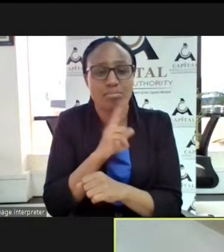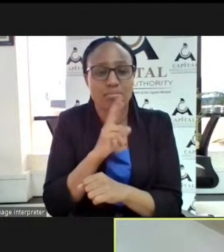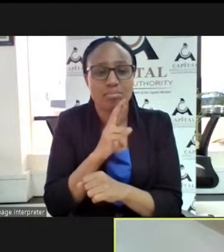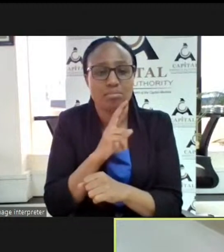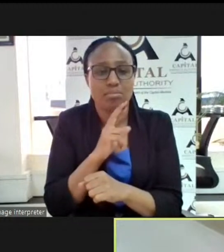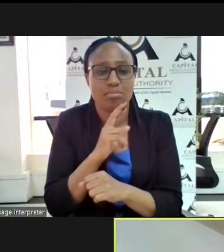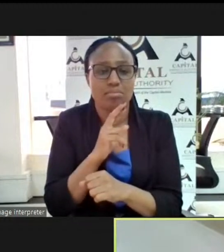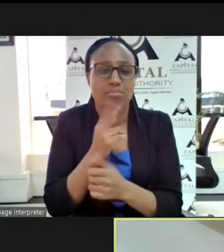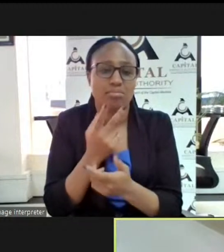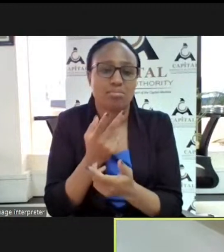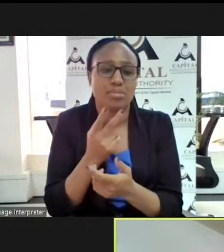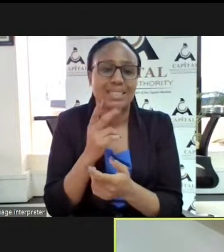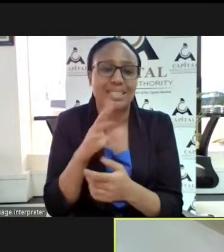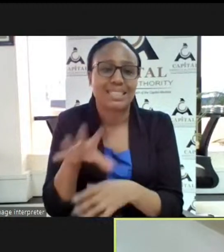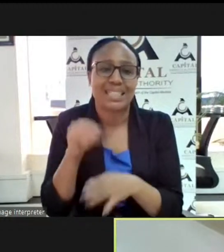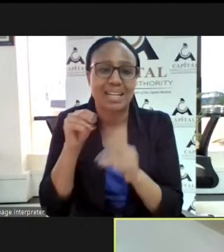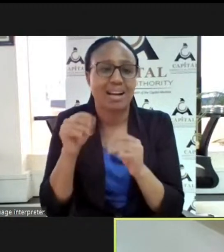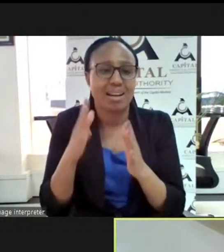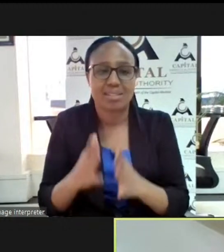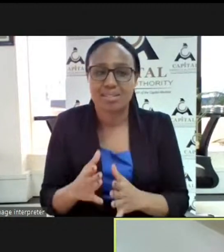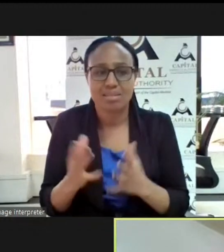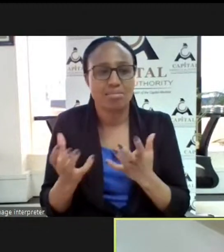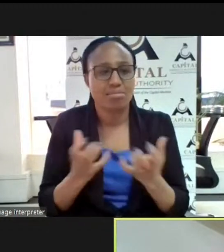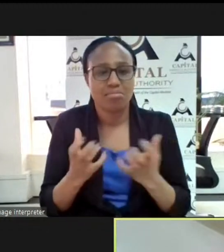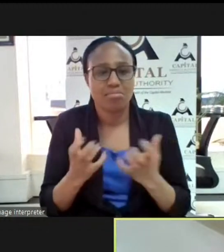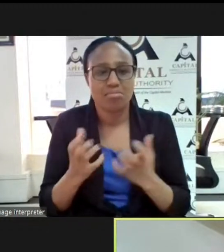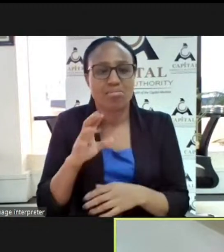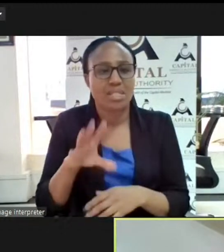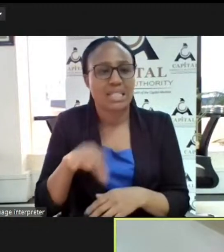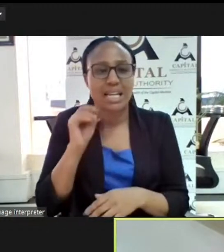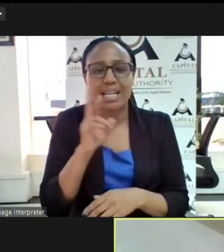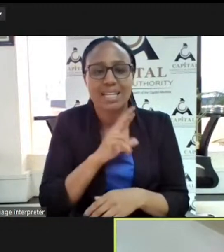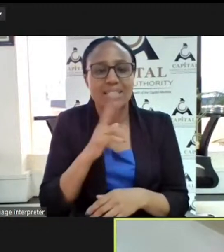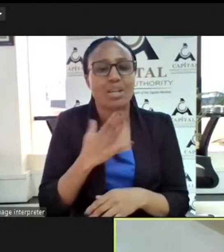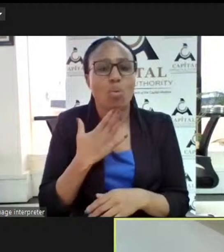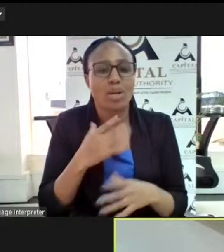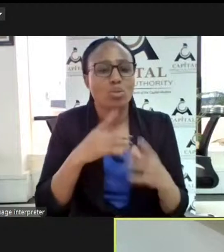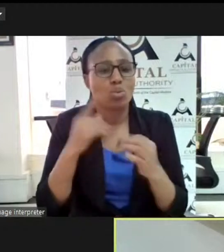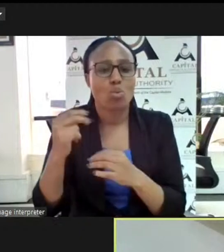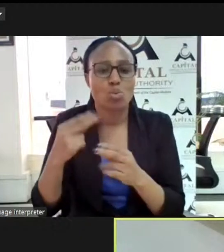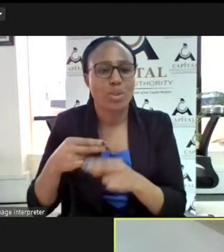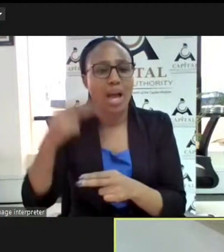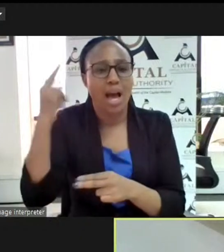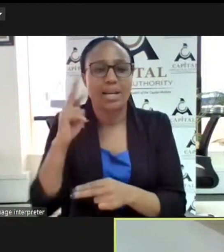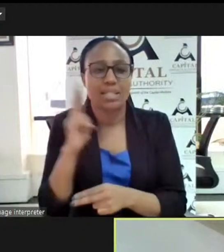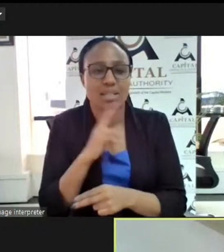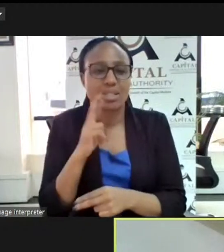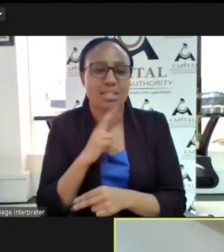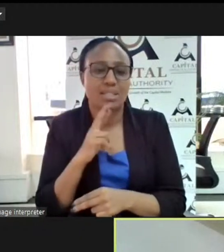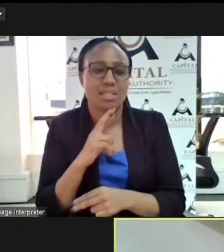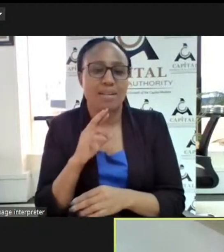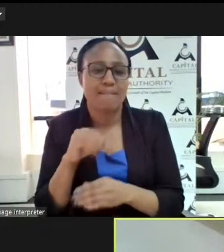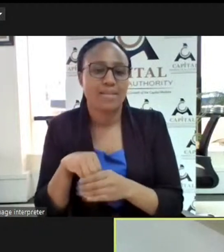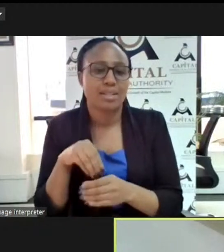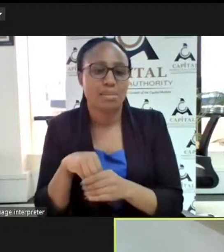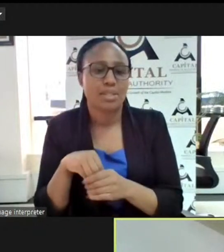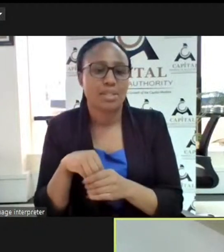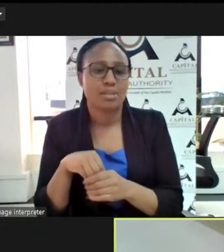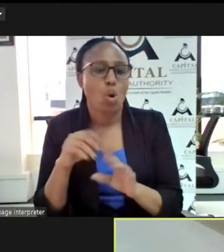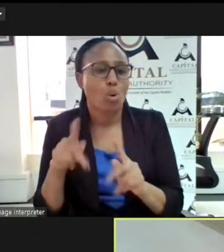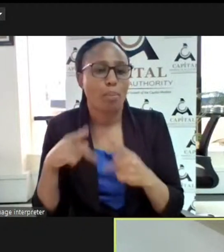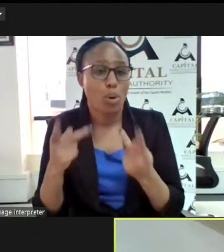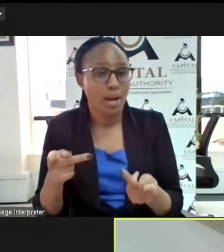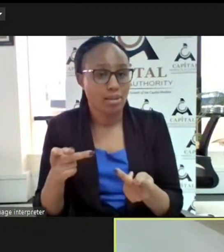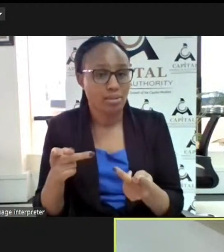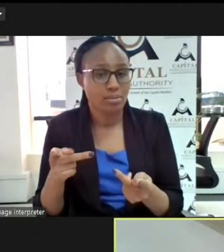takers. Entrepreneurs, they can take in a lot of risk and they want to go for the highest risk investment or product.